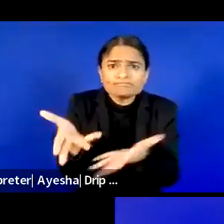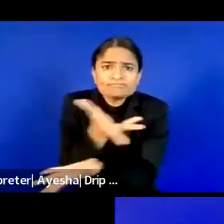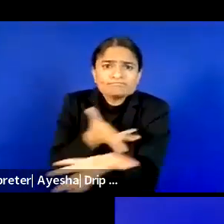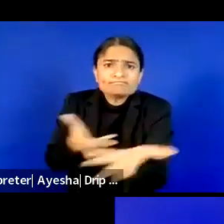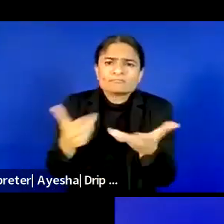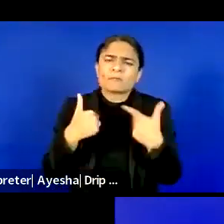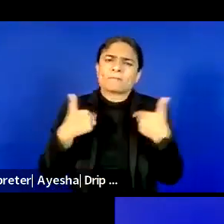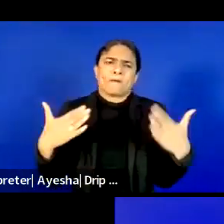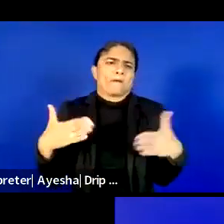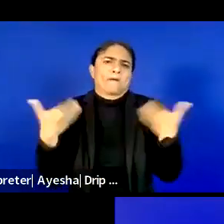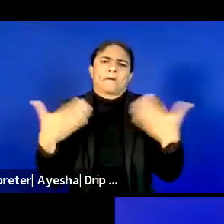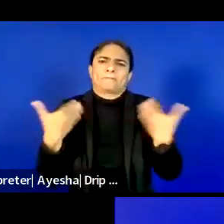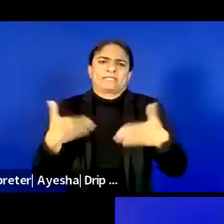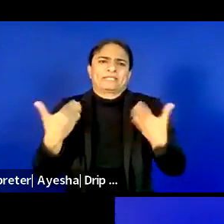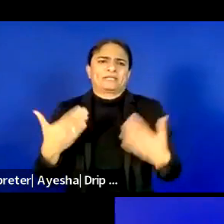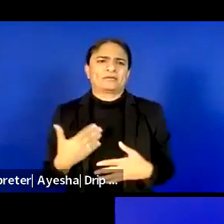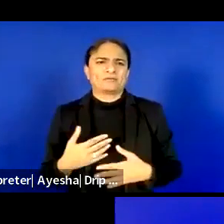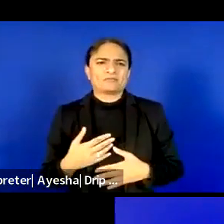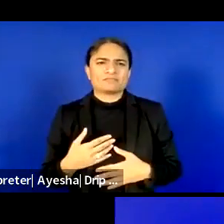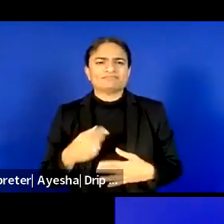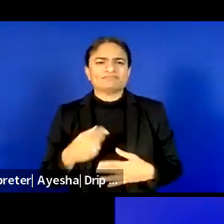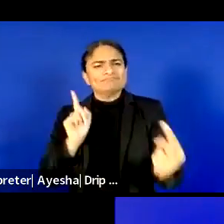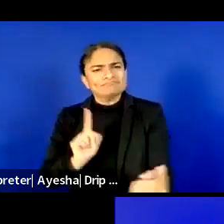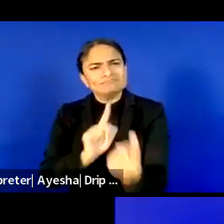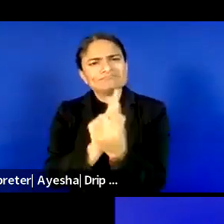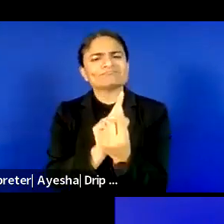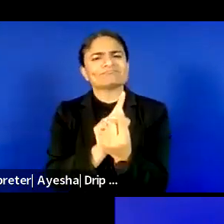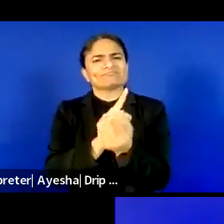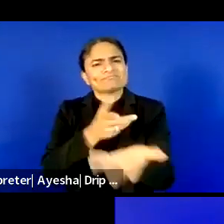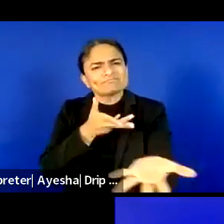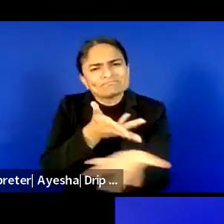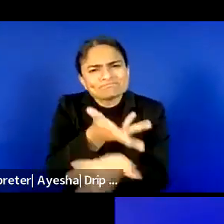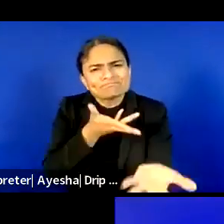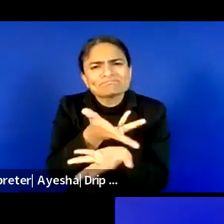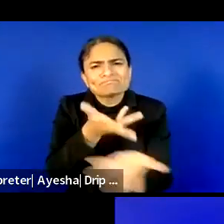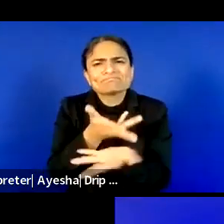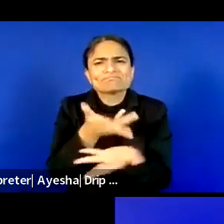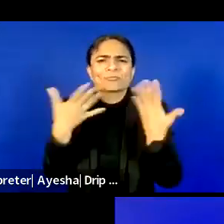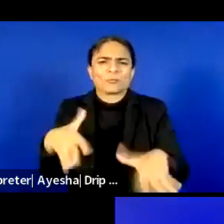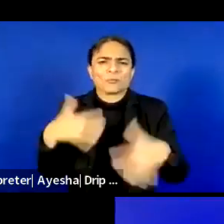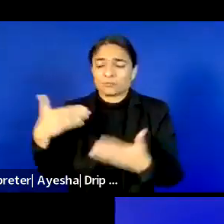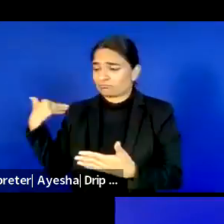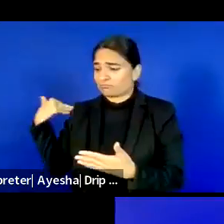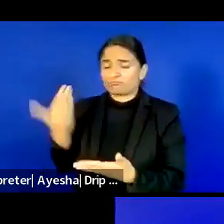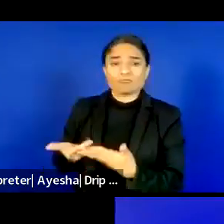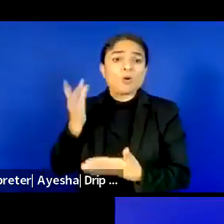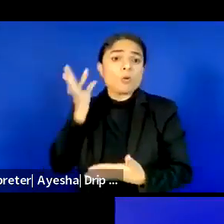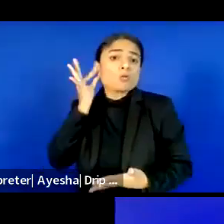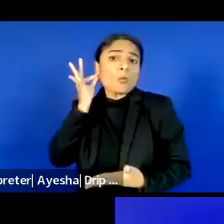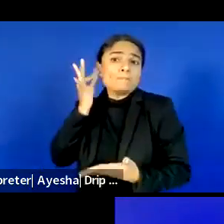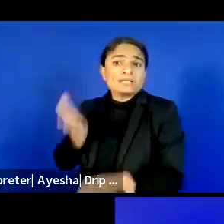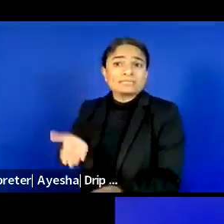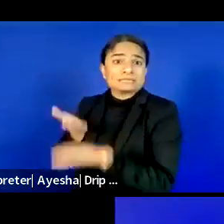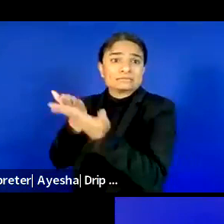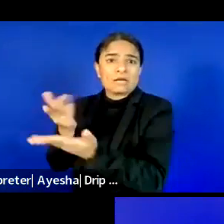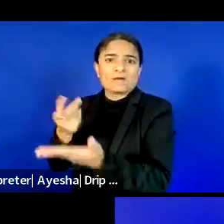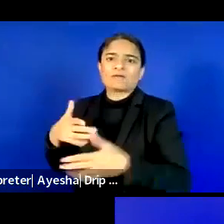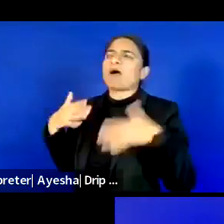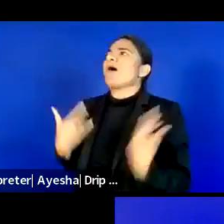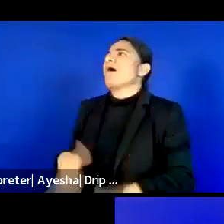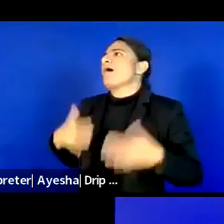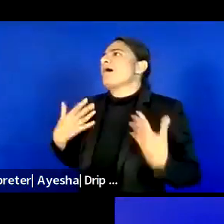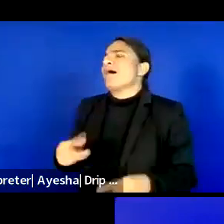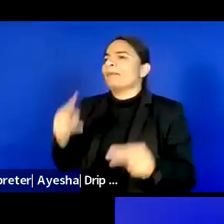over the wonderful experience that Women Deliver was. We've been working very closely together